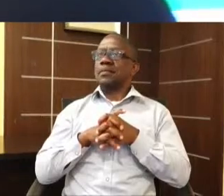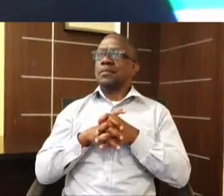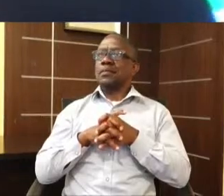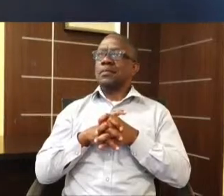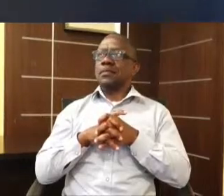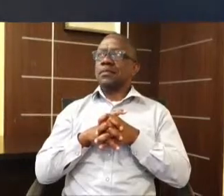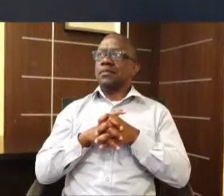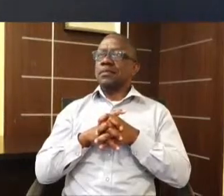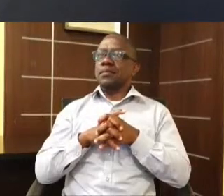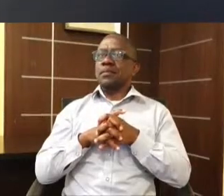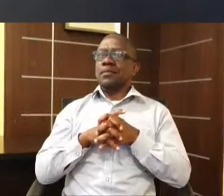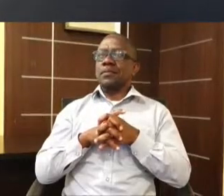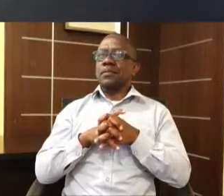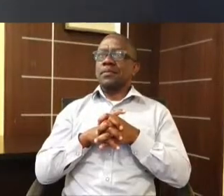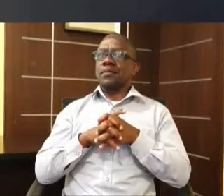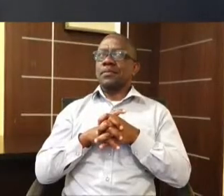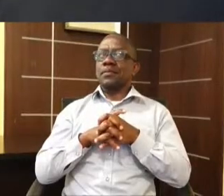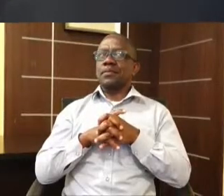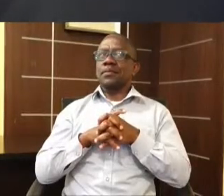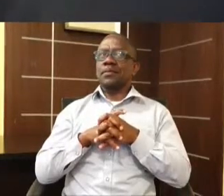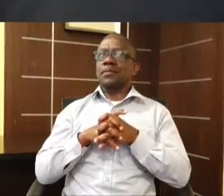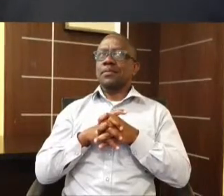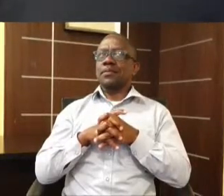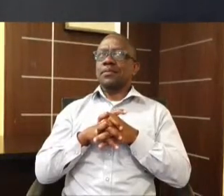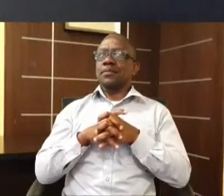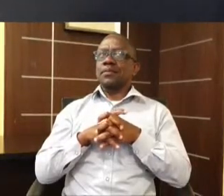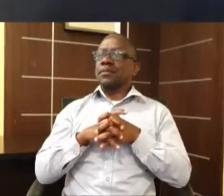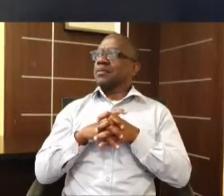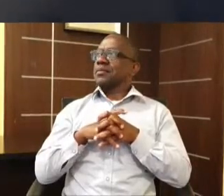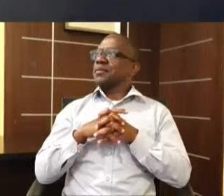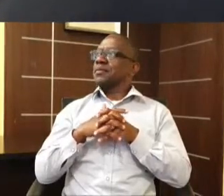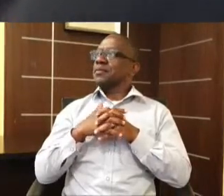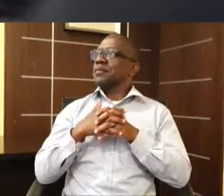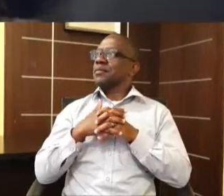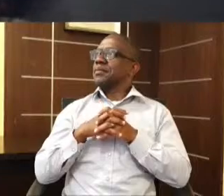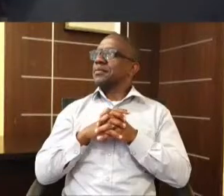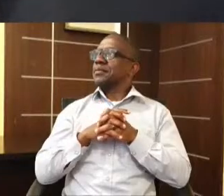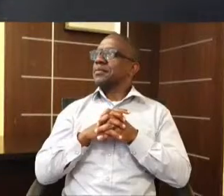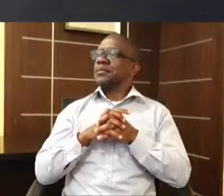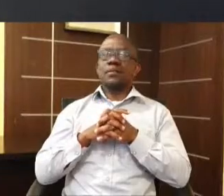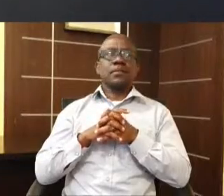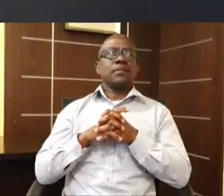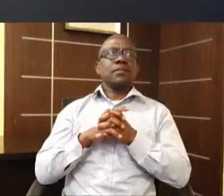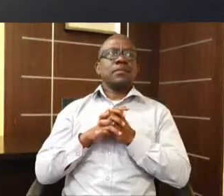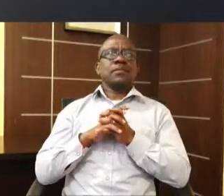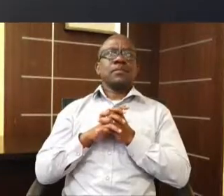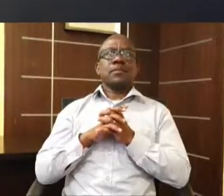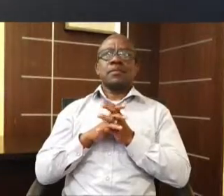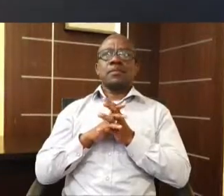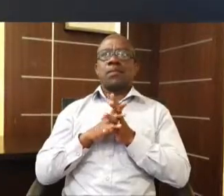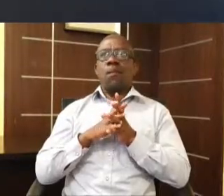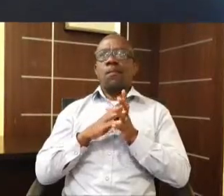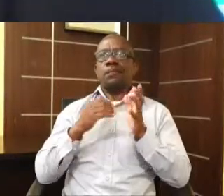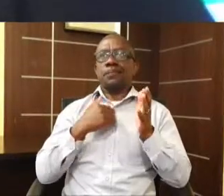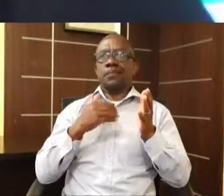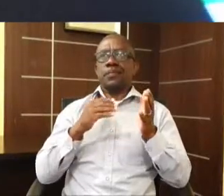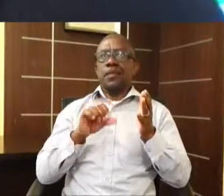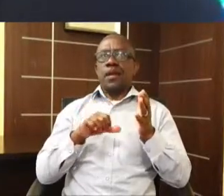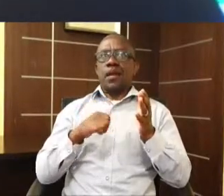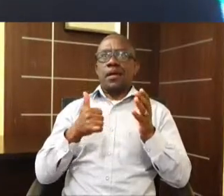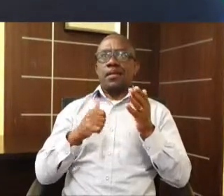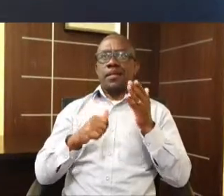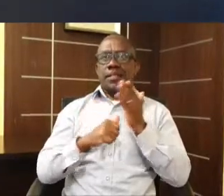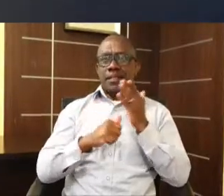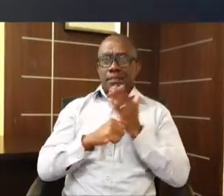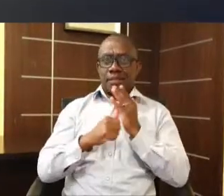else. Pamela, Pamela, Margaret, Margaret, Margaret, Margaret. Right? Do you all understand the